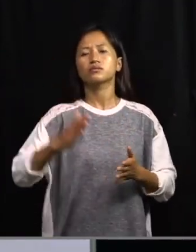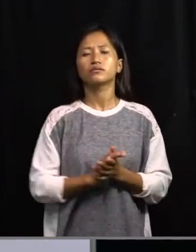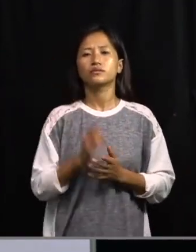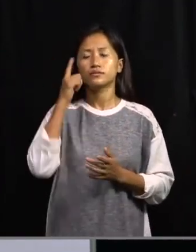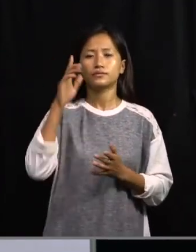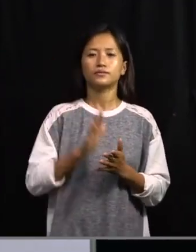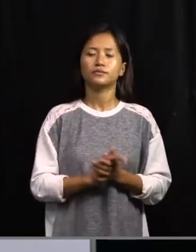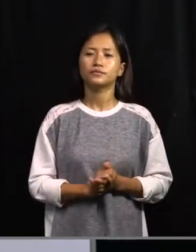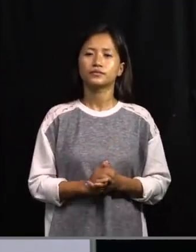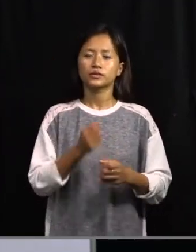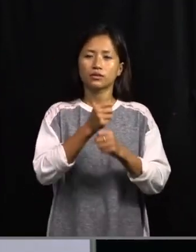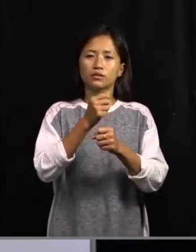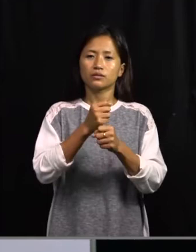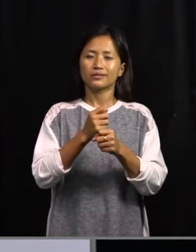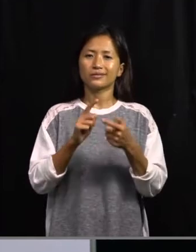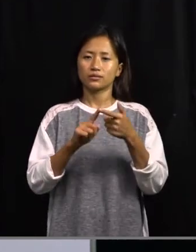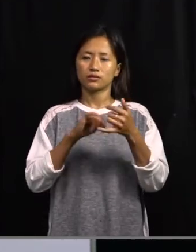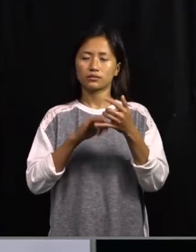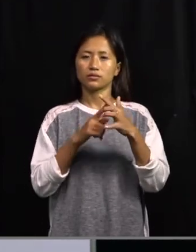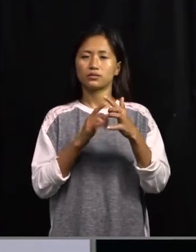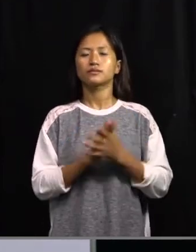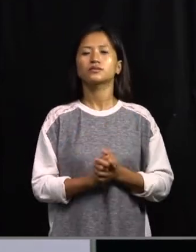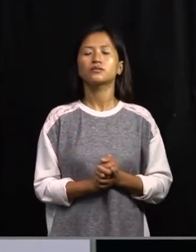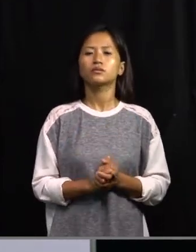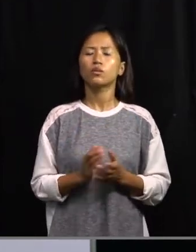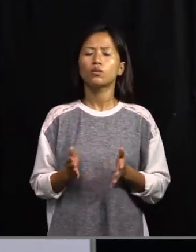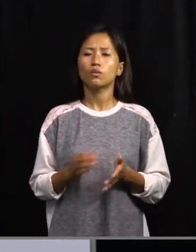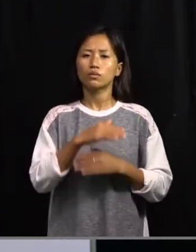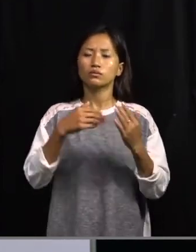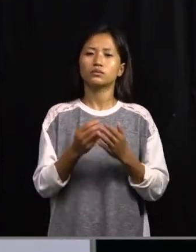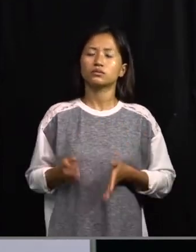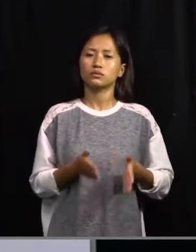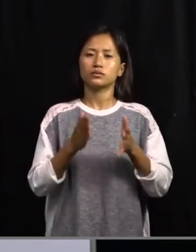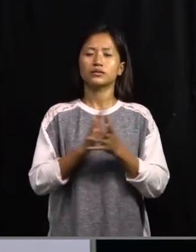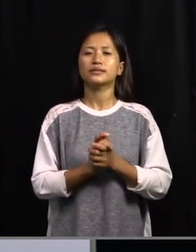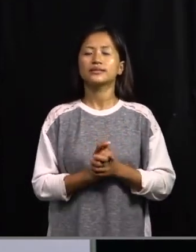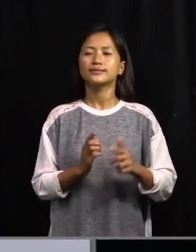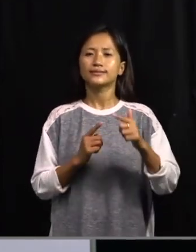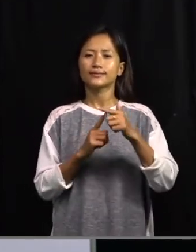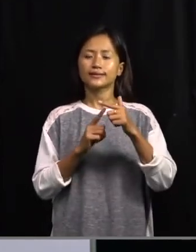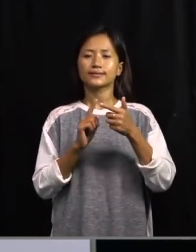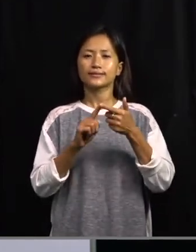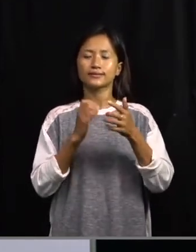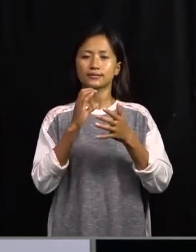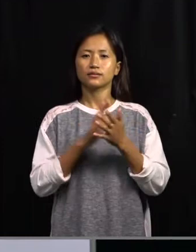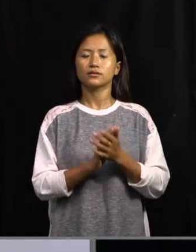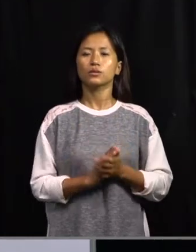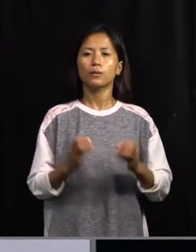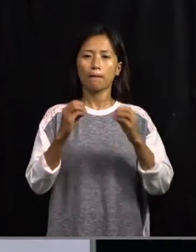is estimating such money receipts from all these sources, that is technically called budget